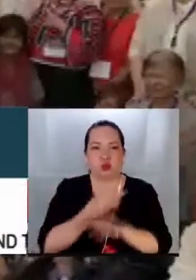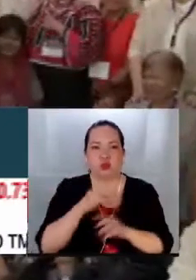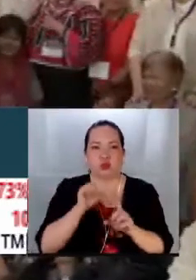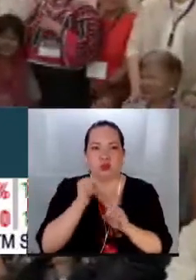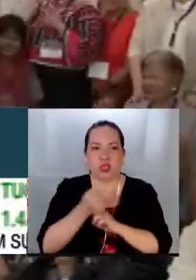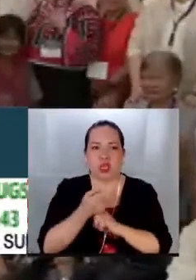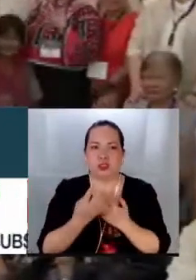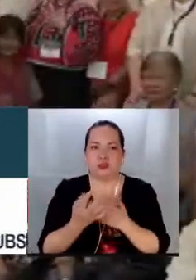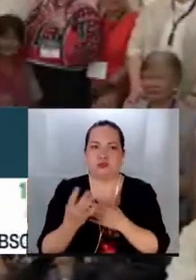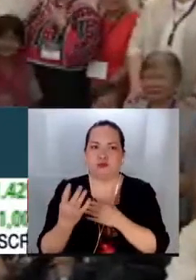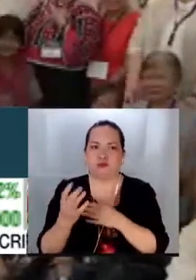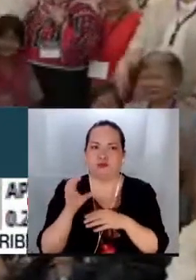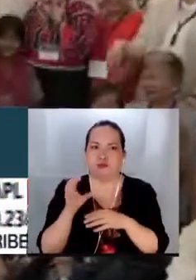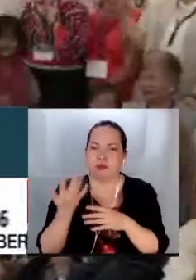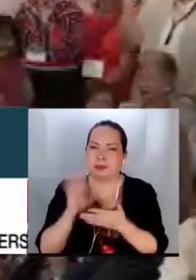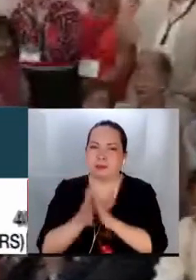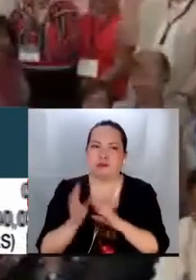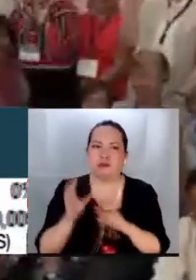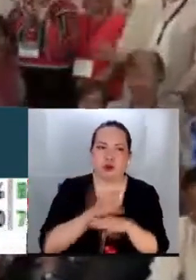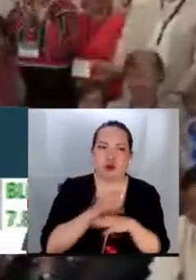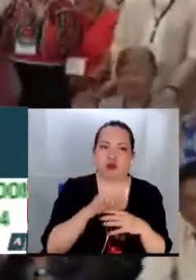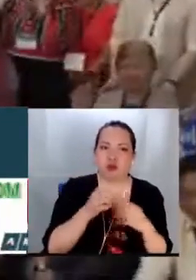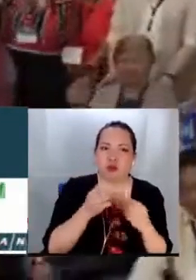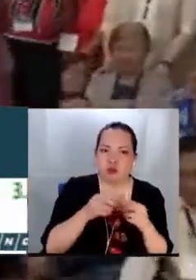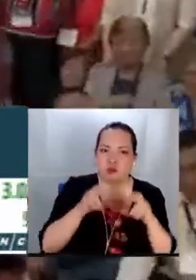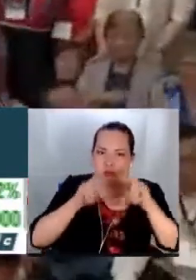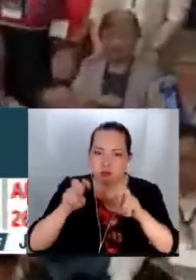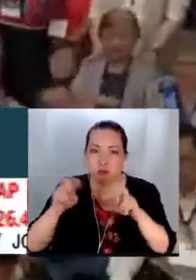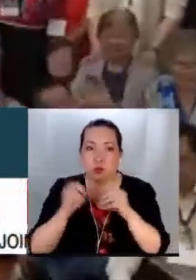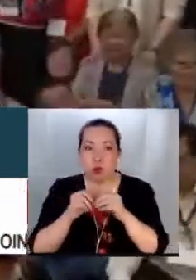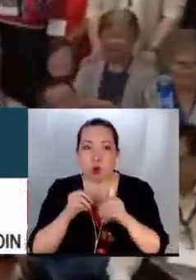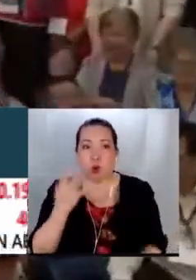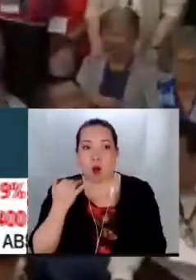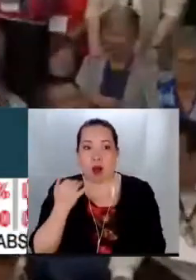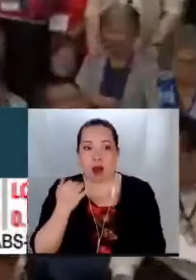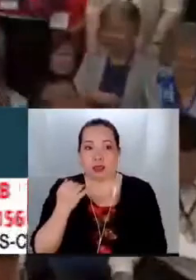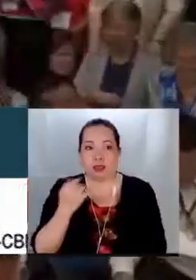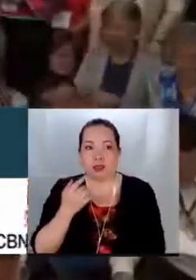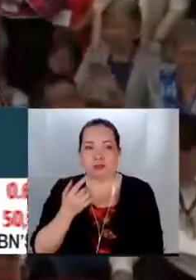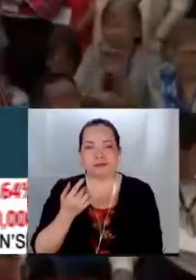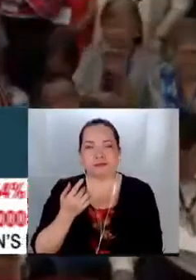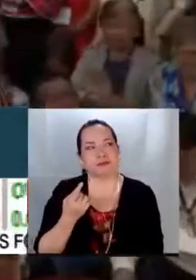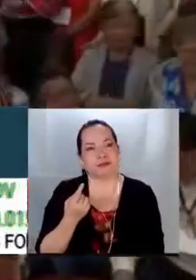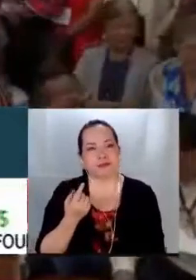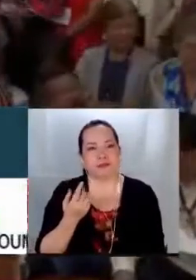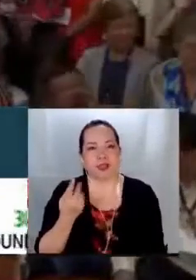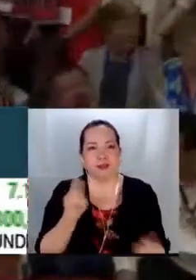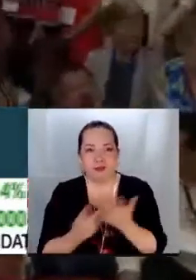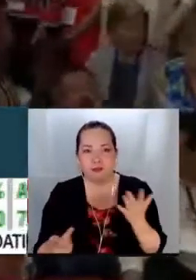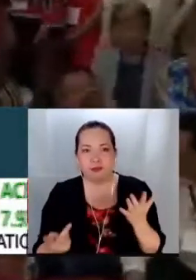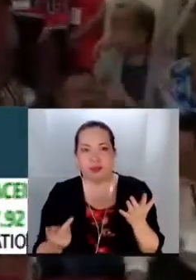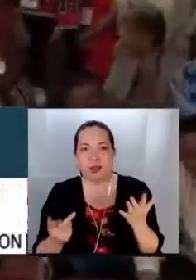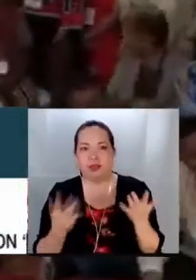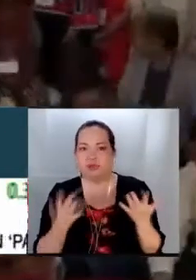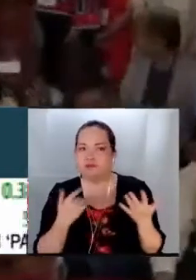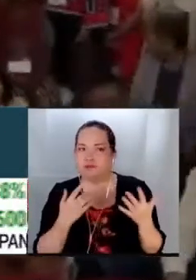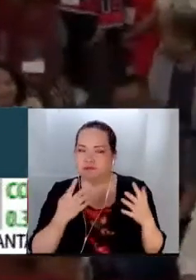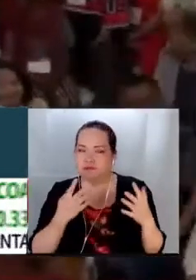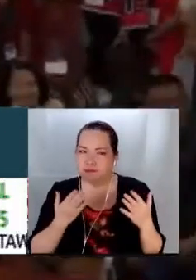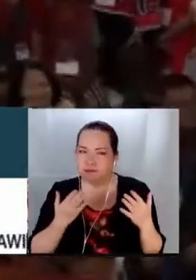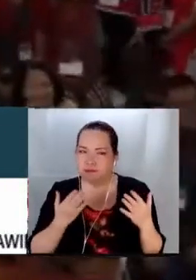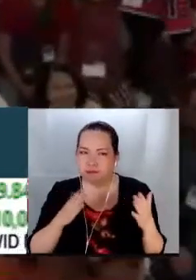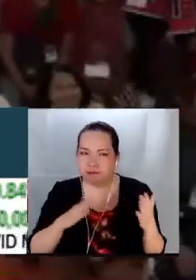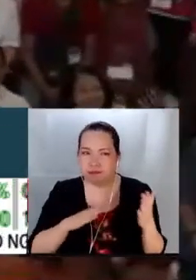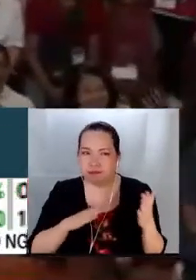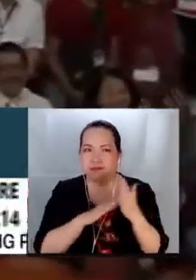cooperate investigations. They were referring to their failed bid to intervene in the petitions challenging the Anti-Terrorism Act before the Supreme